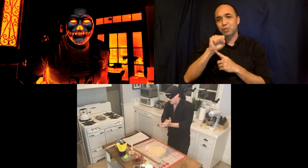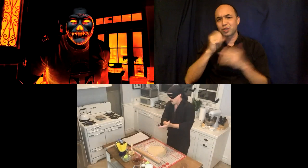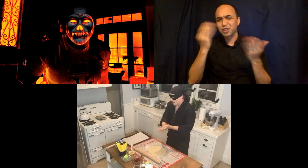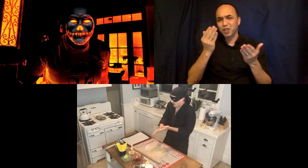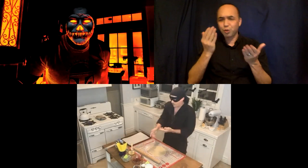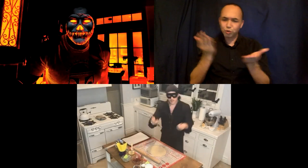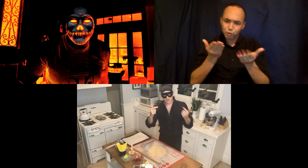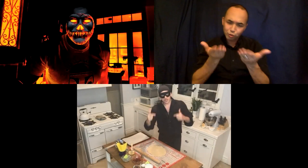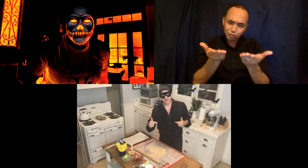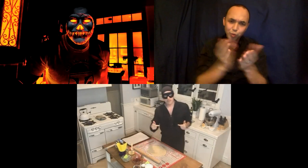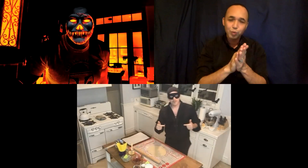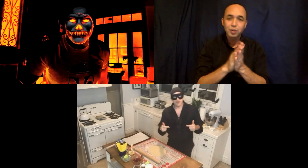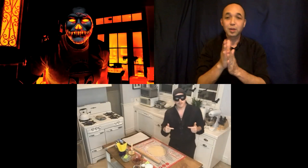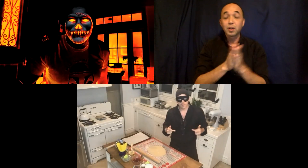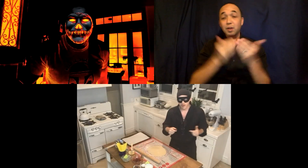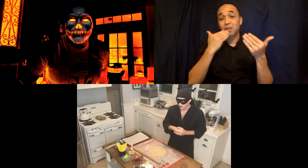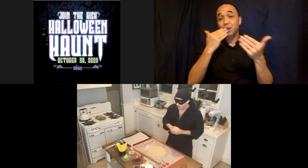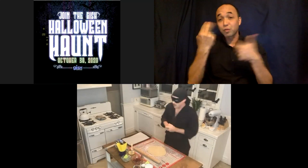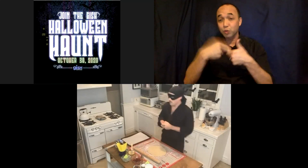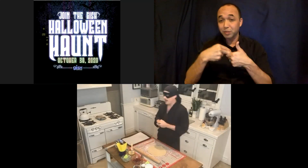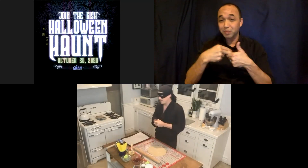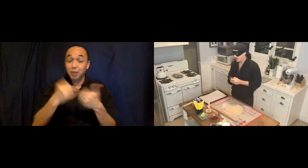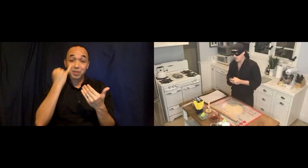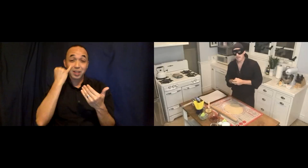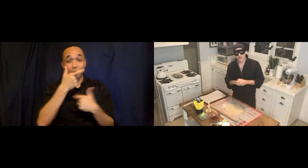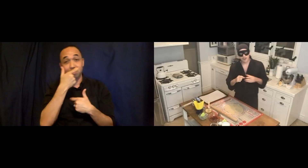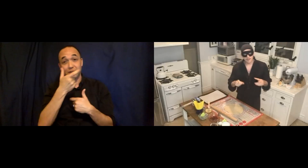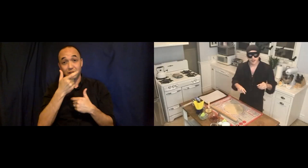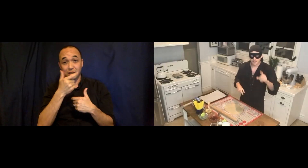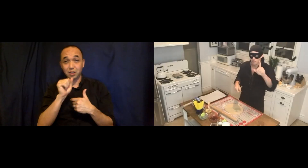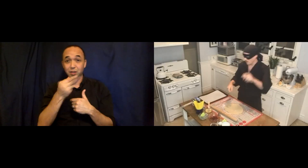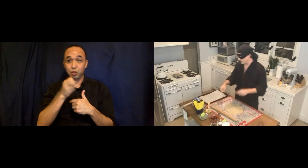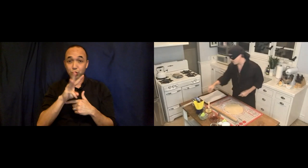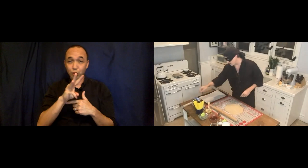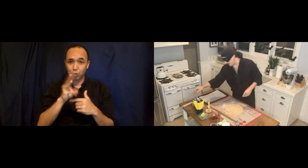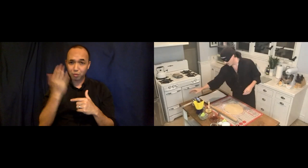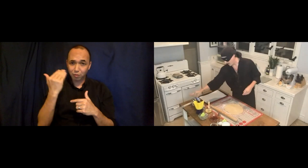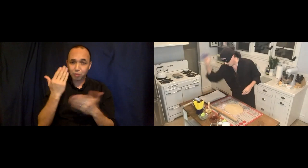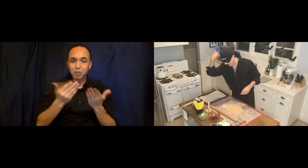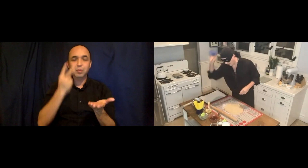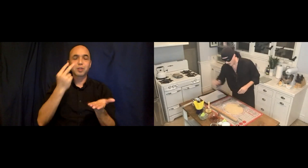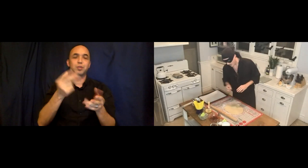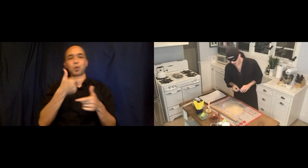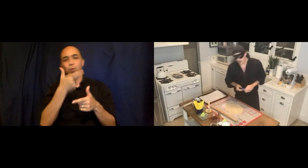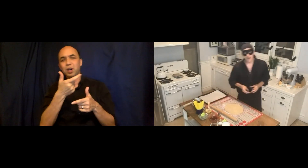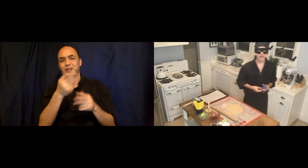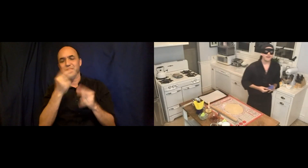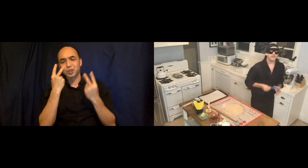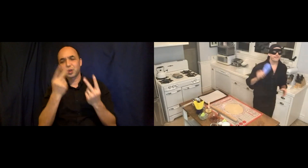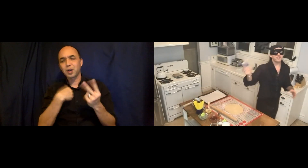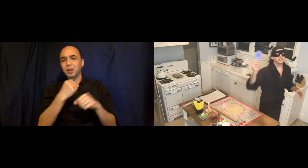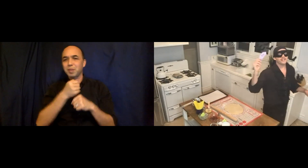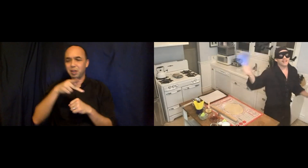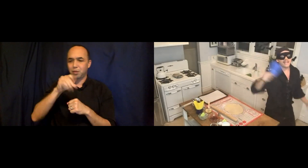special. If you've seen Jake and Bake before, you may have seen me make Pop-Tarts, but we're doing something special today because I